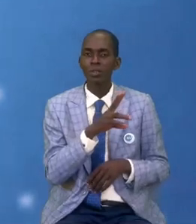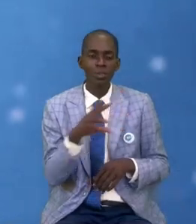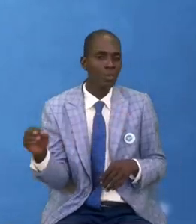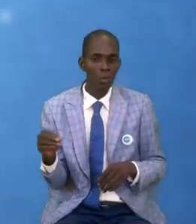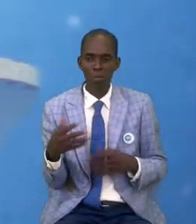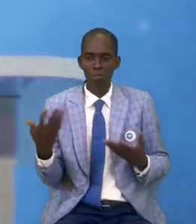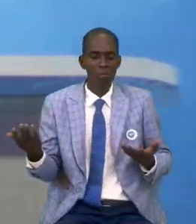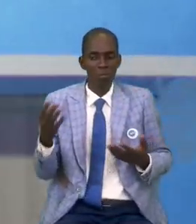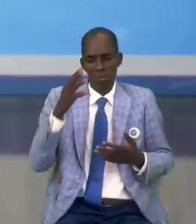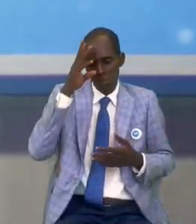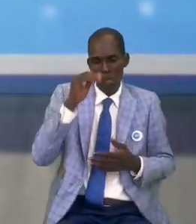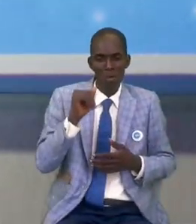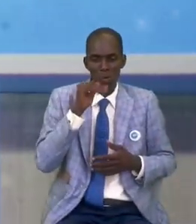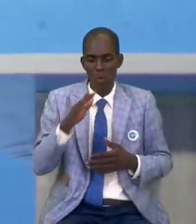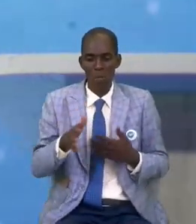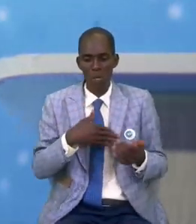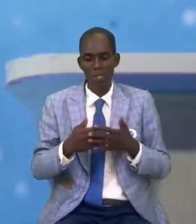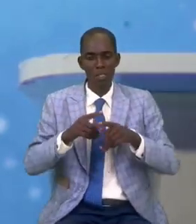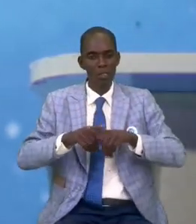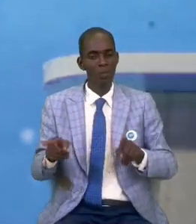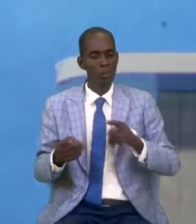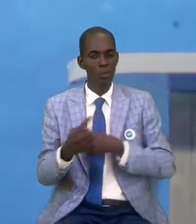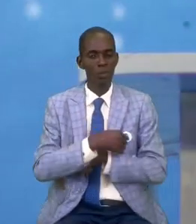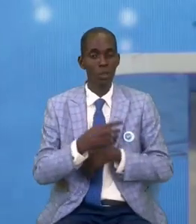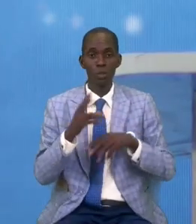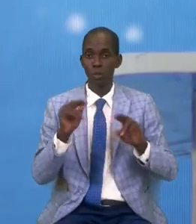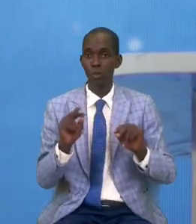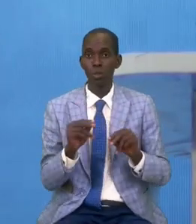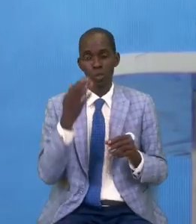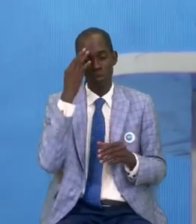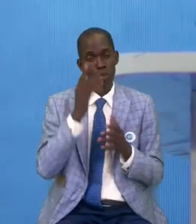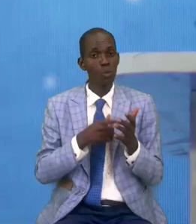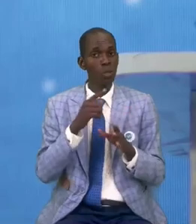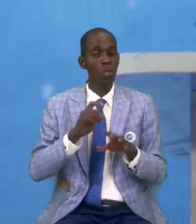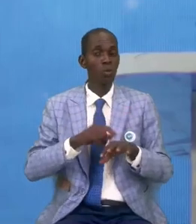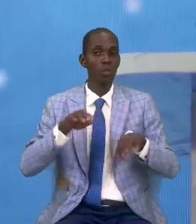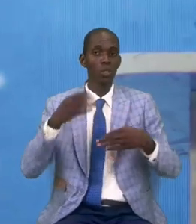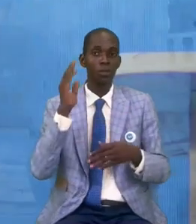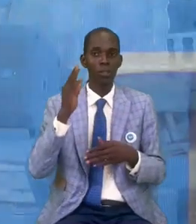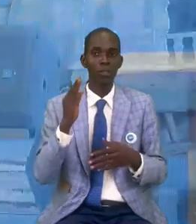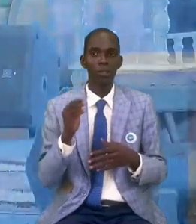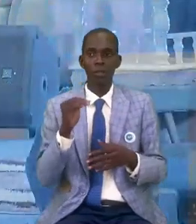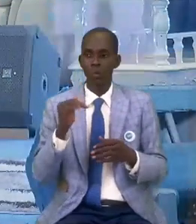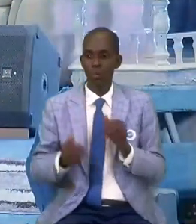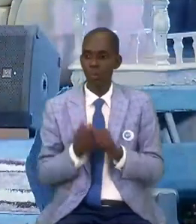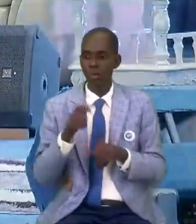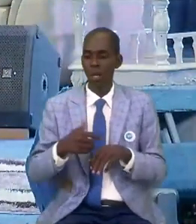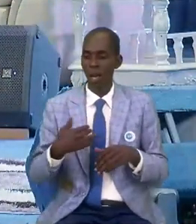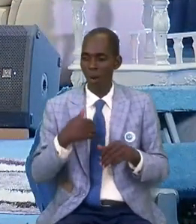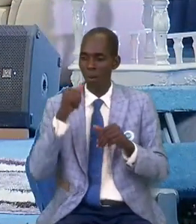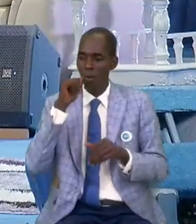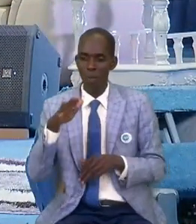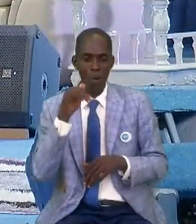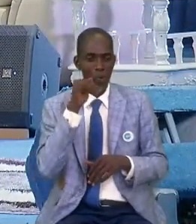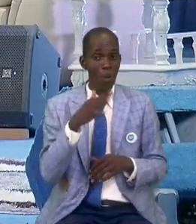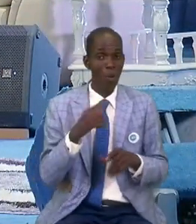give testimonies, you have women, women, women, wonderful. But today, women, men, Men,